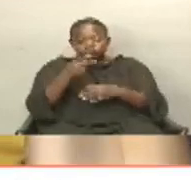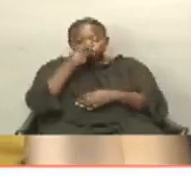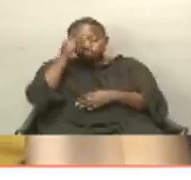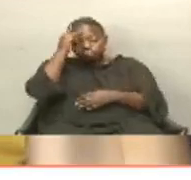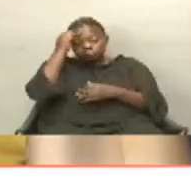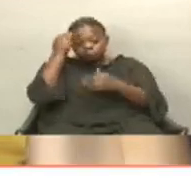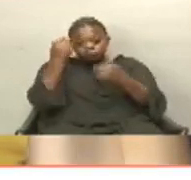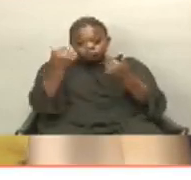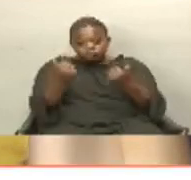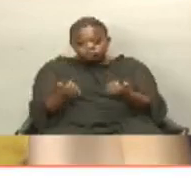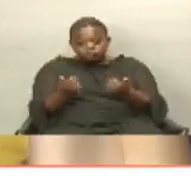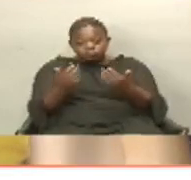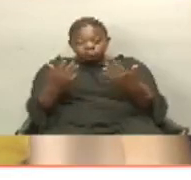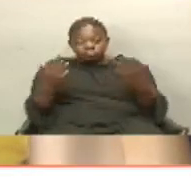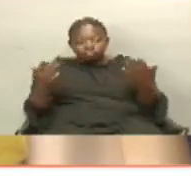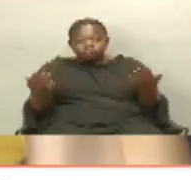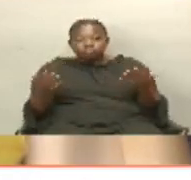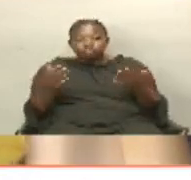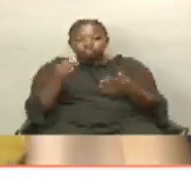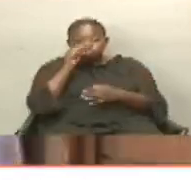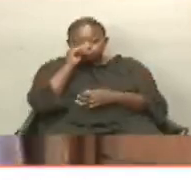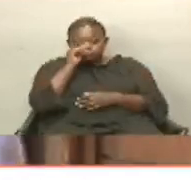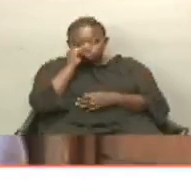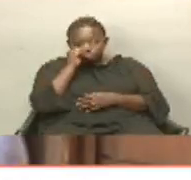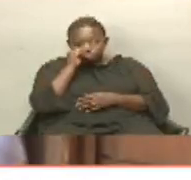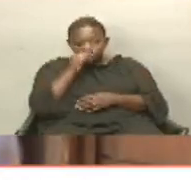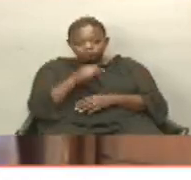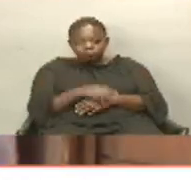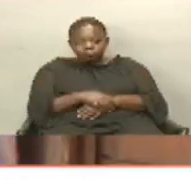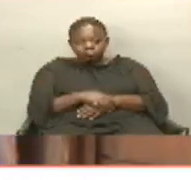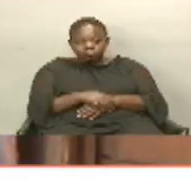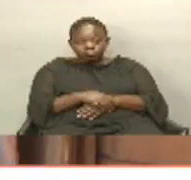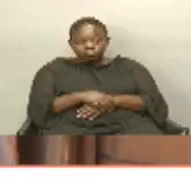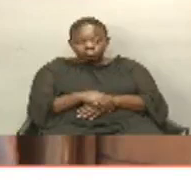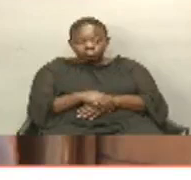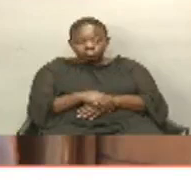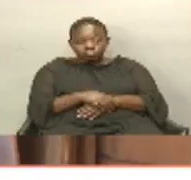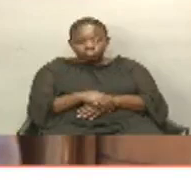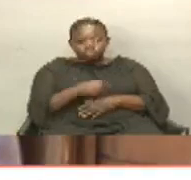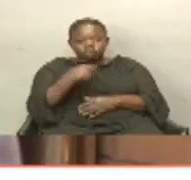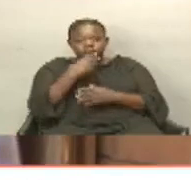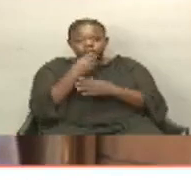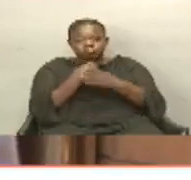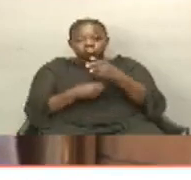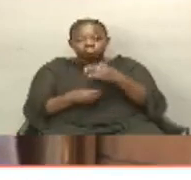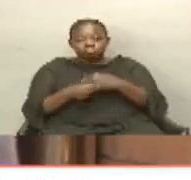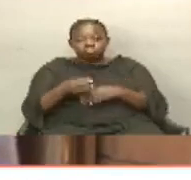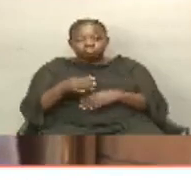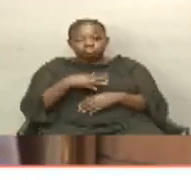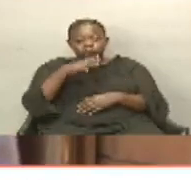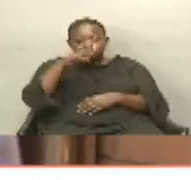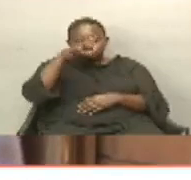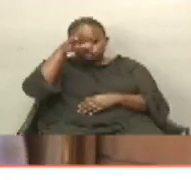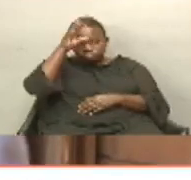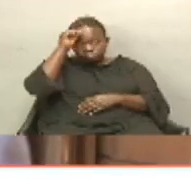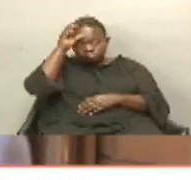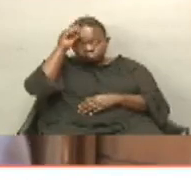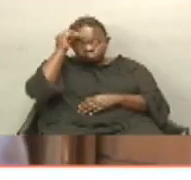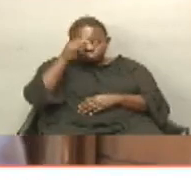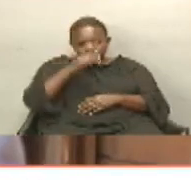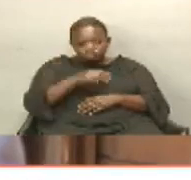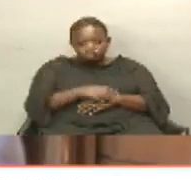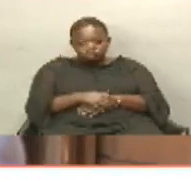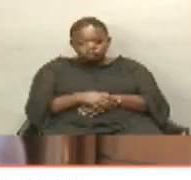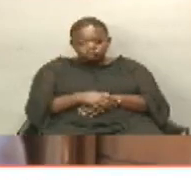mseera kino. Yukosa zebi njigeza byabwe. I've declined in my studies. Why aren't you at